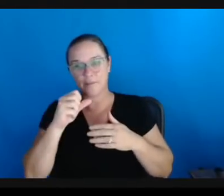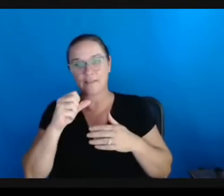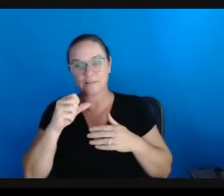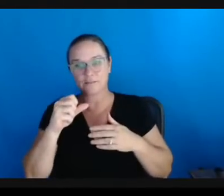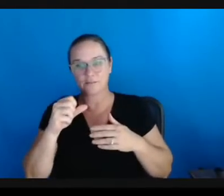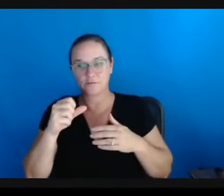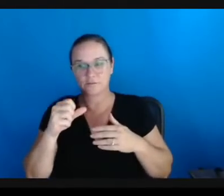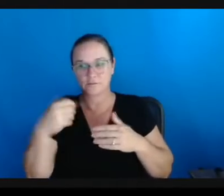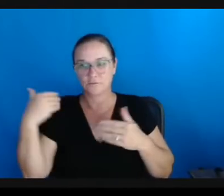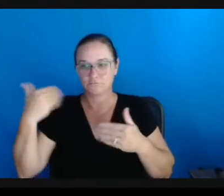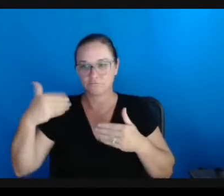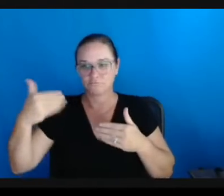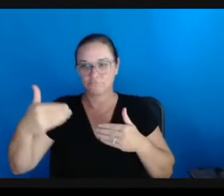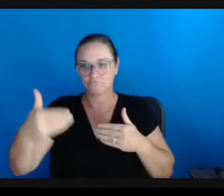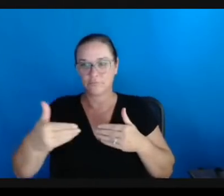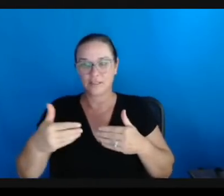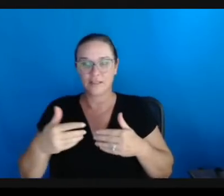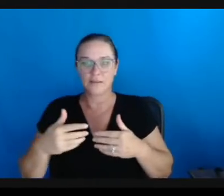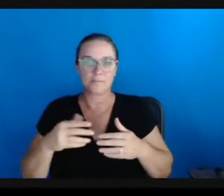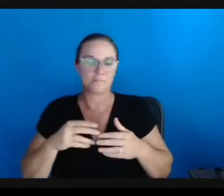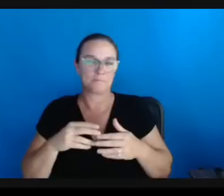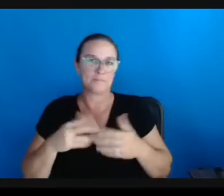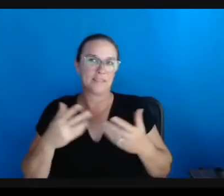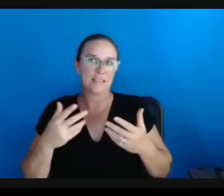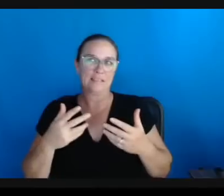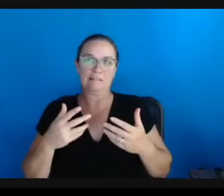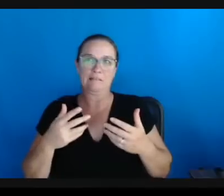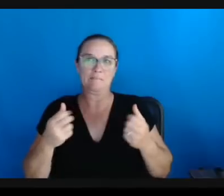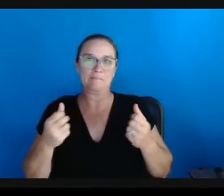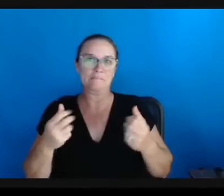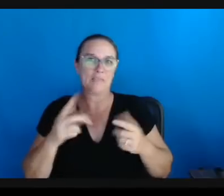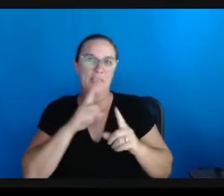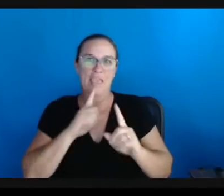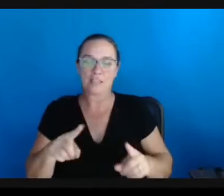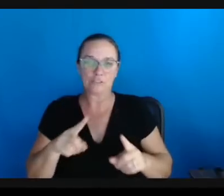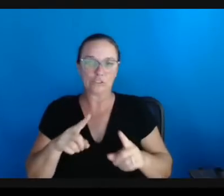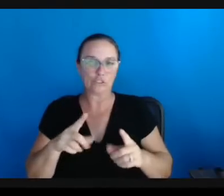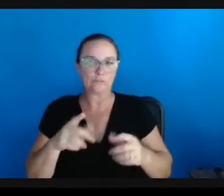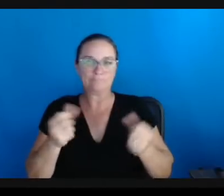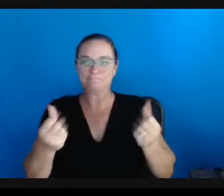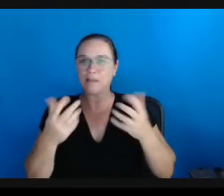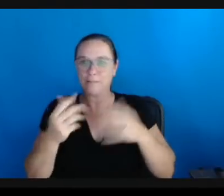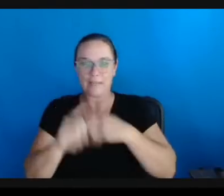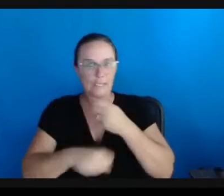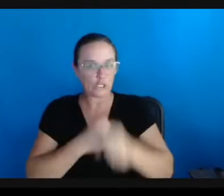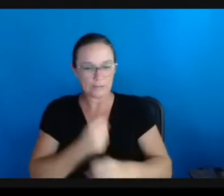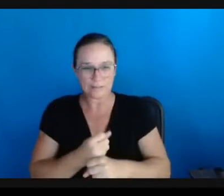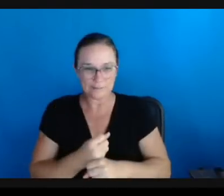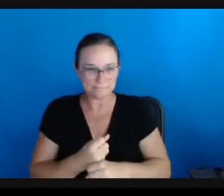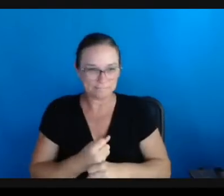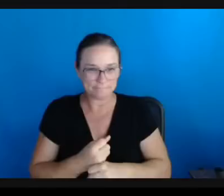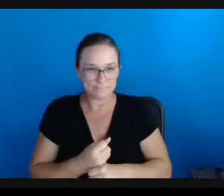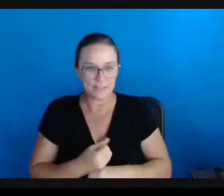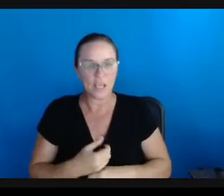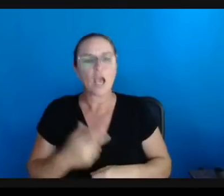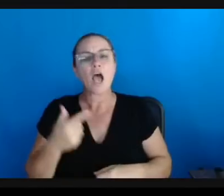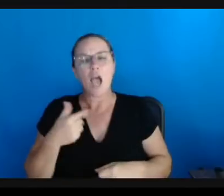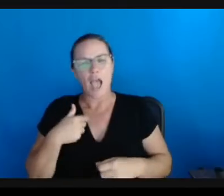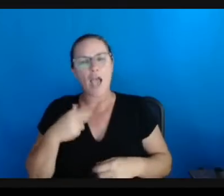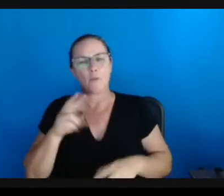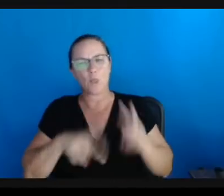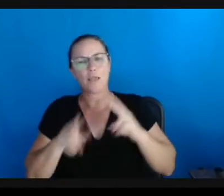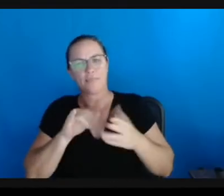have been years. Have been the answers, some number of years. So I'll do this again soon. Because now we're